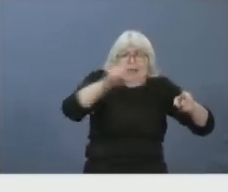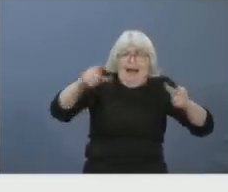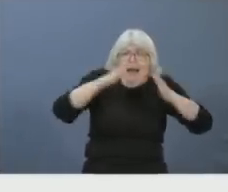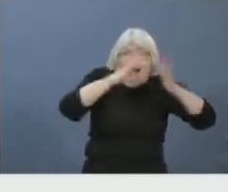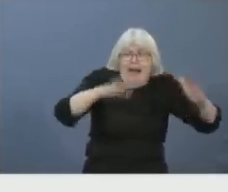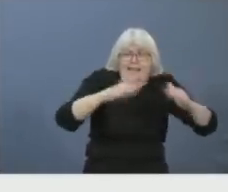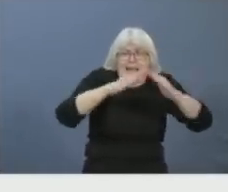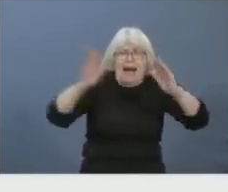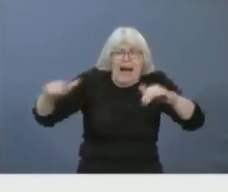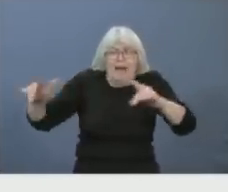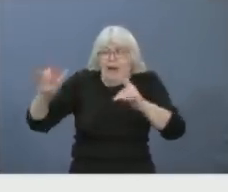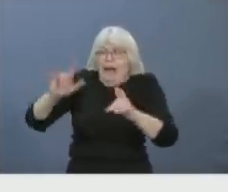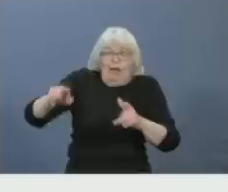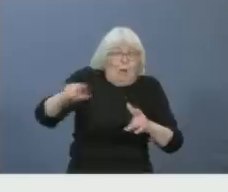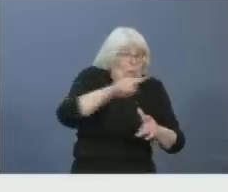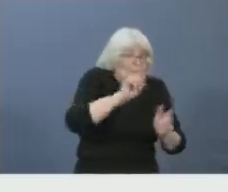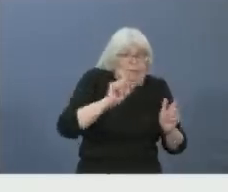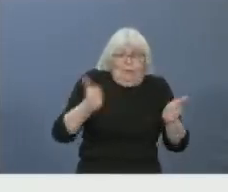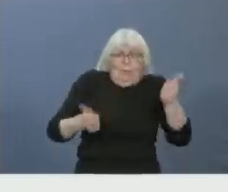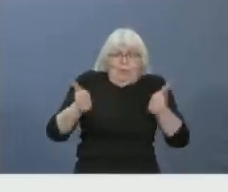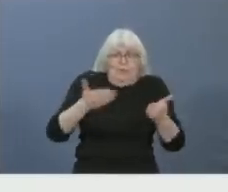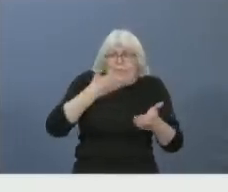So we're